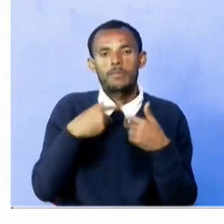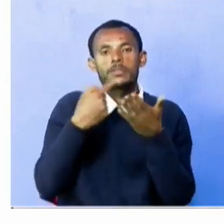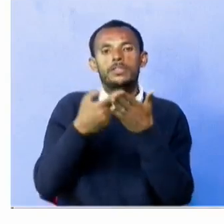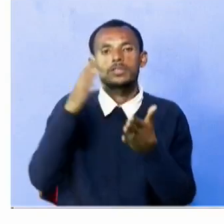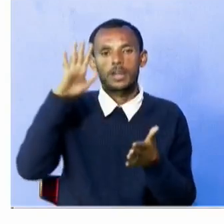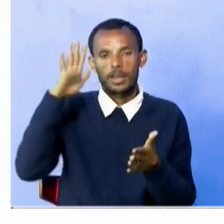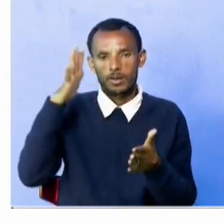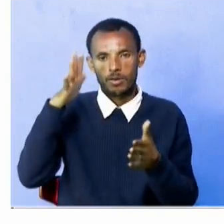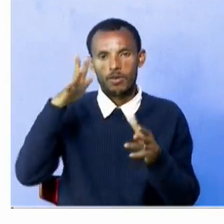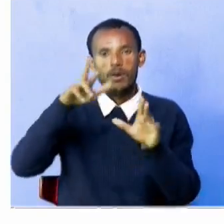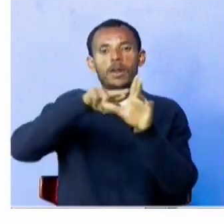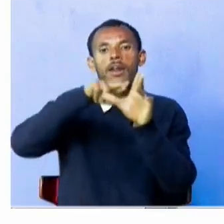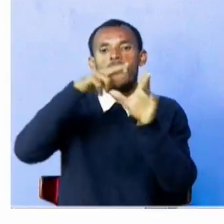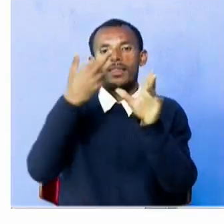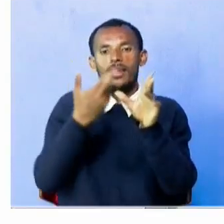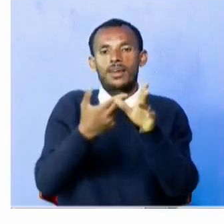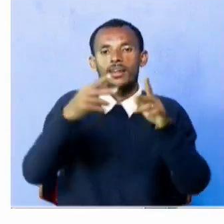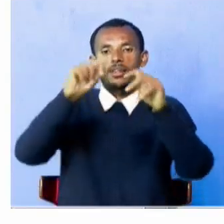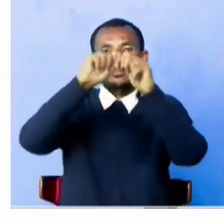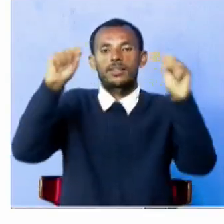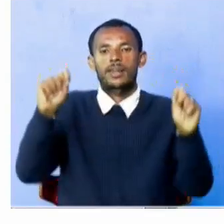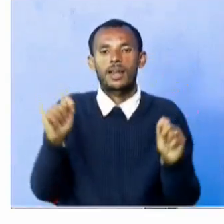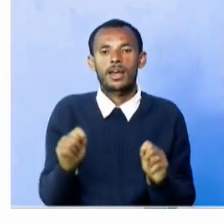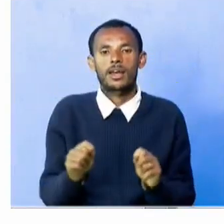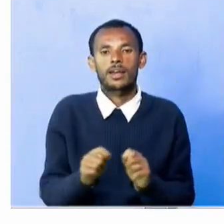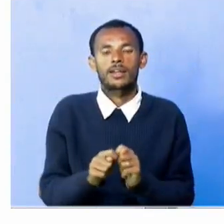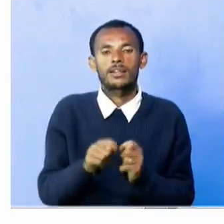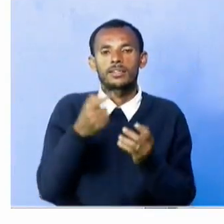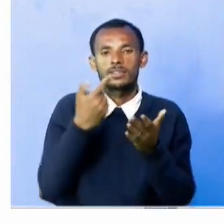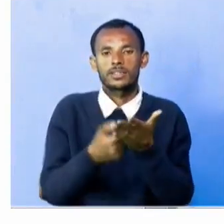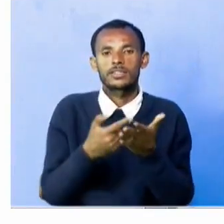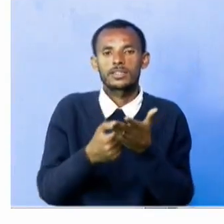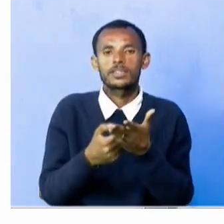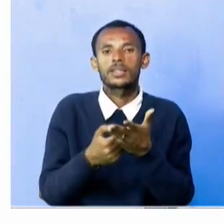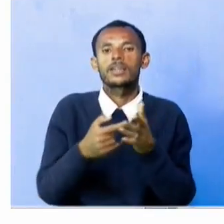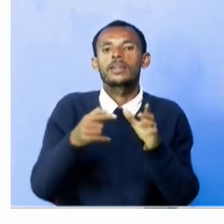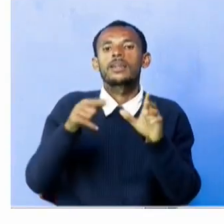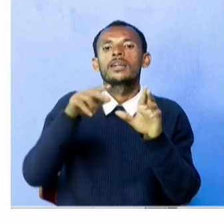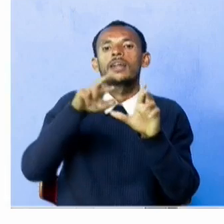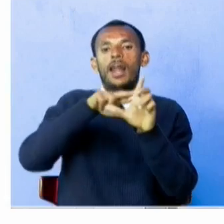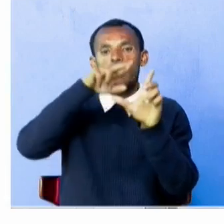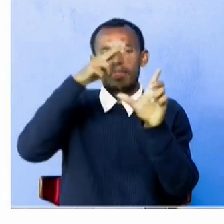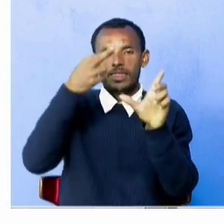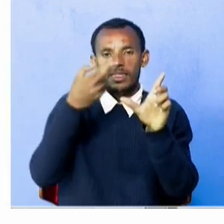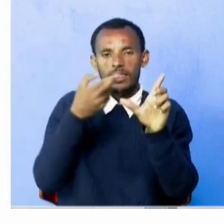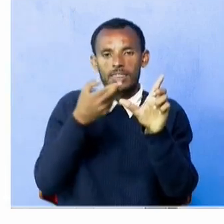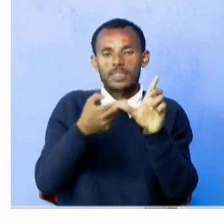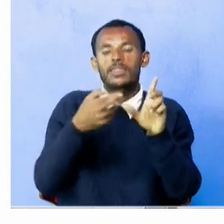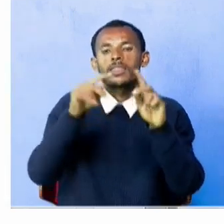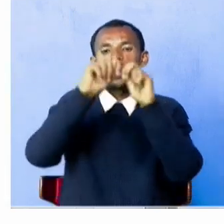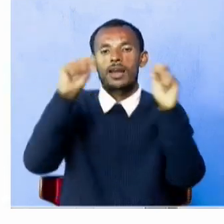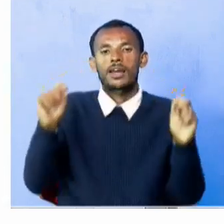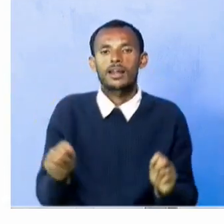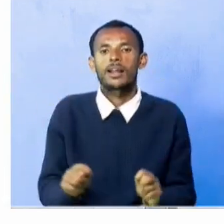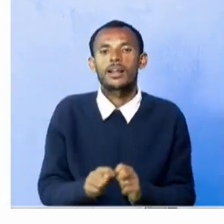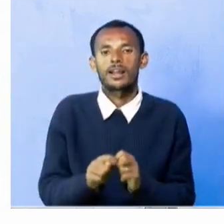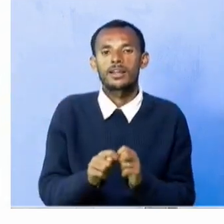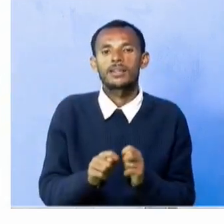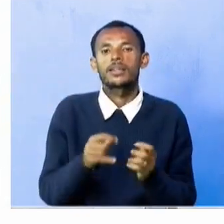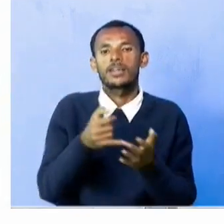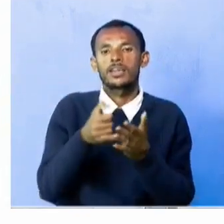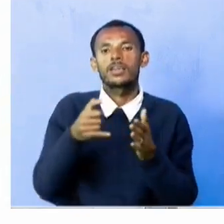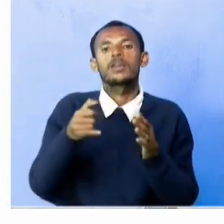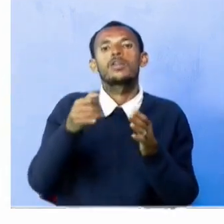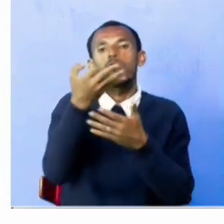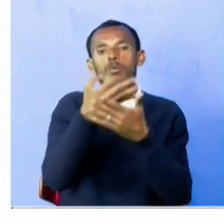of right-angled triangle, say this is a right triangle at some point here, it forms